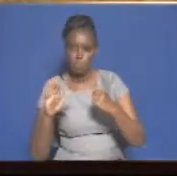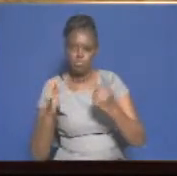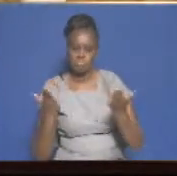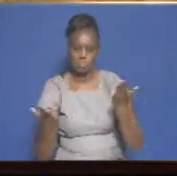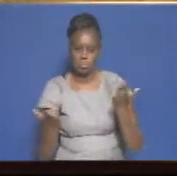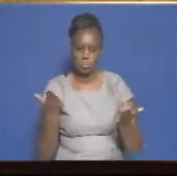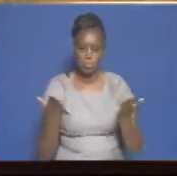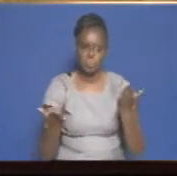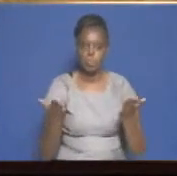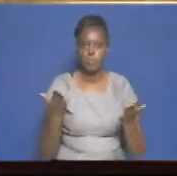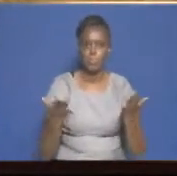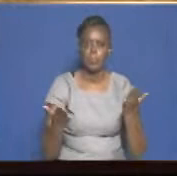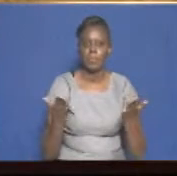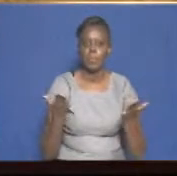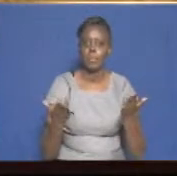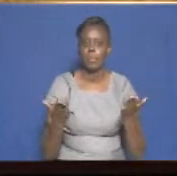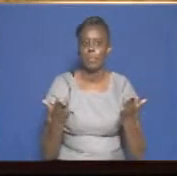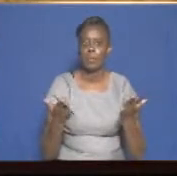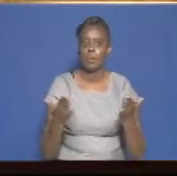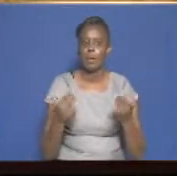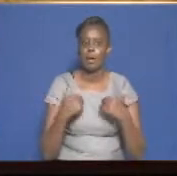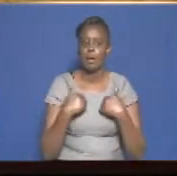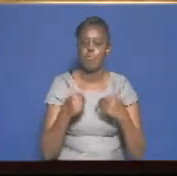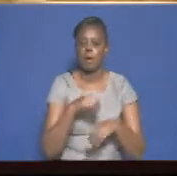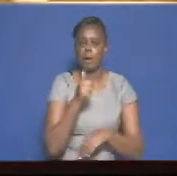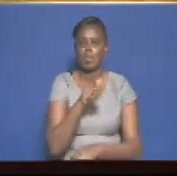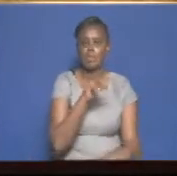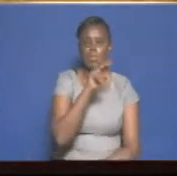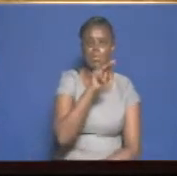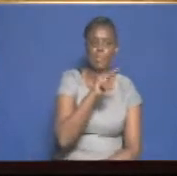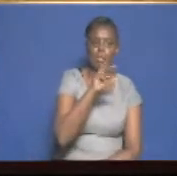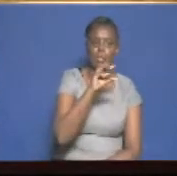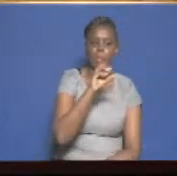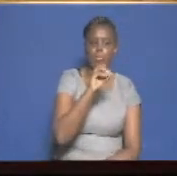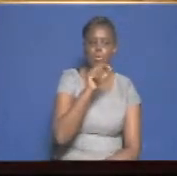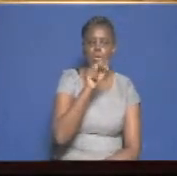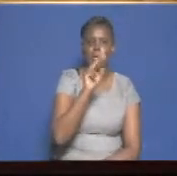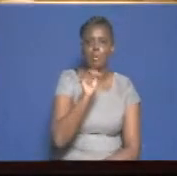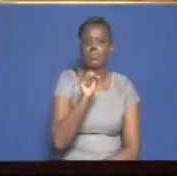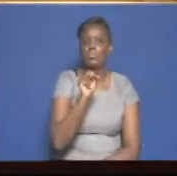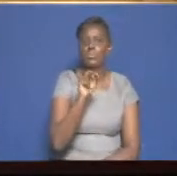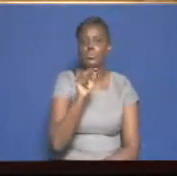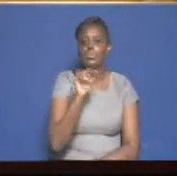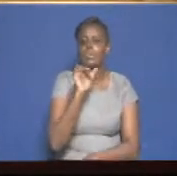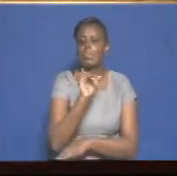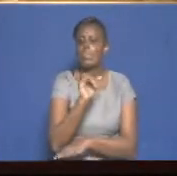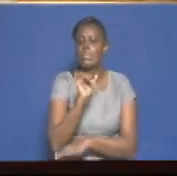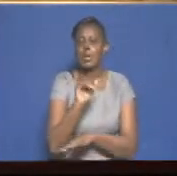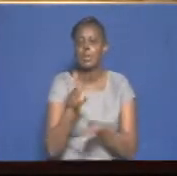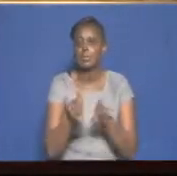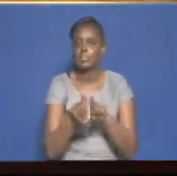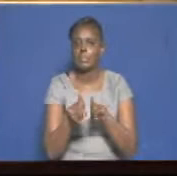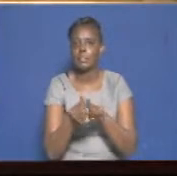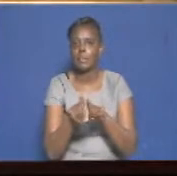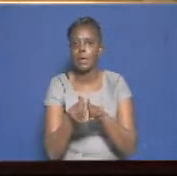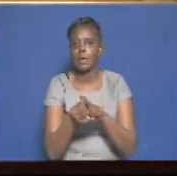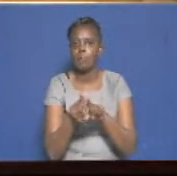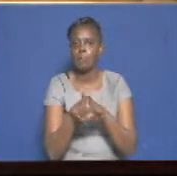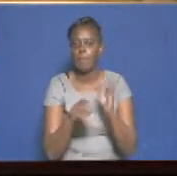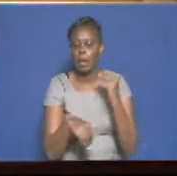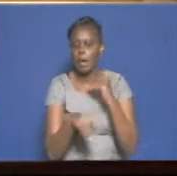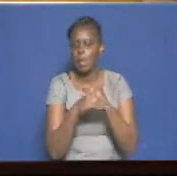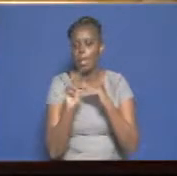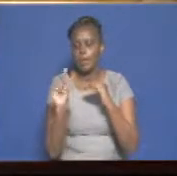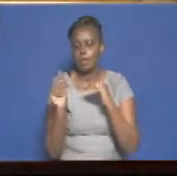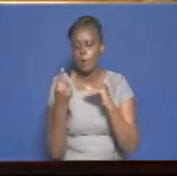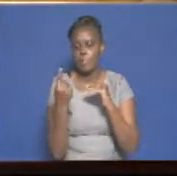there's another motion, may not be possible, because even that was slotted to be the